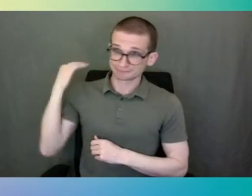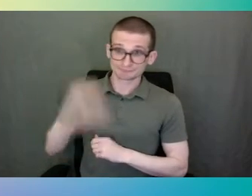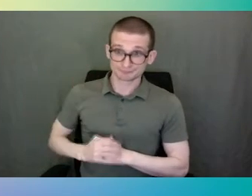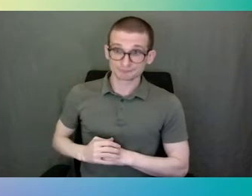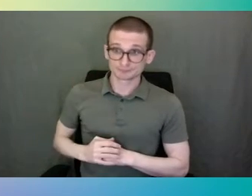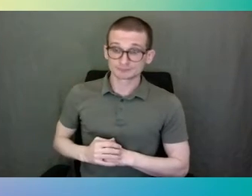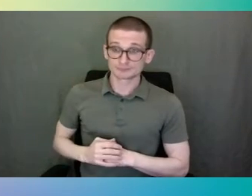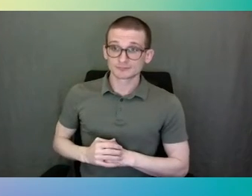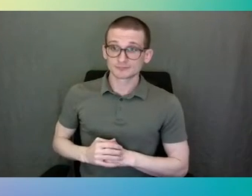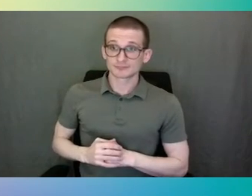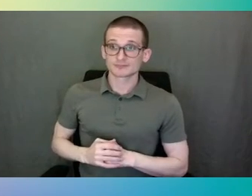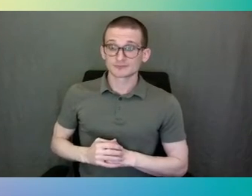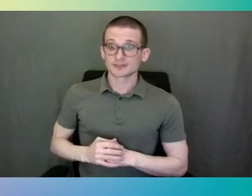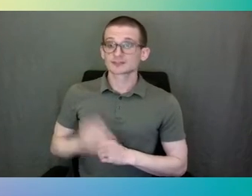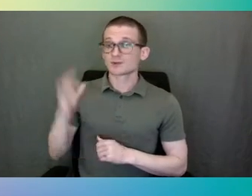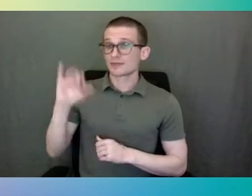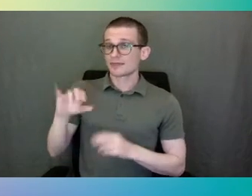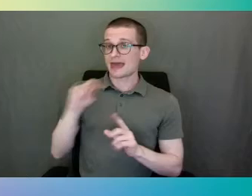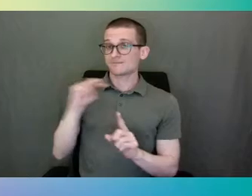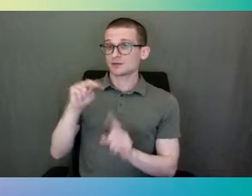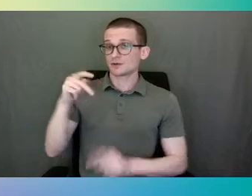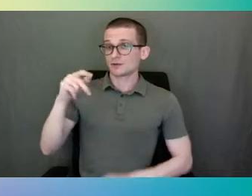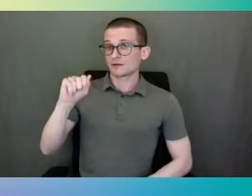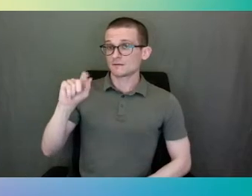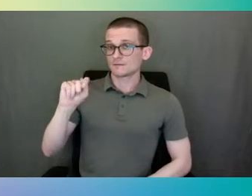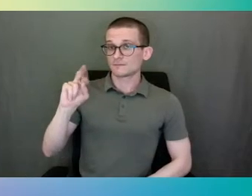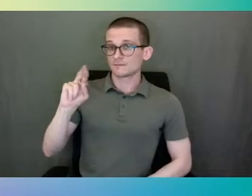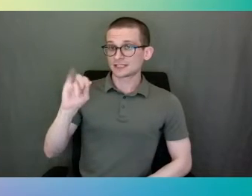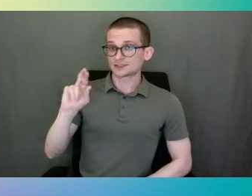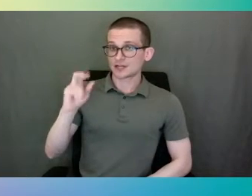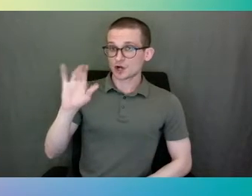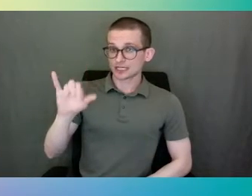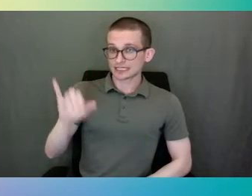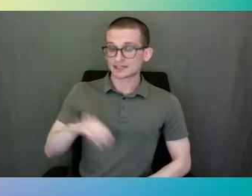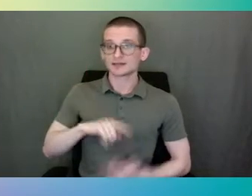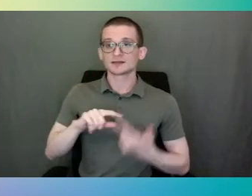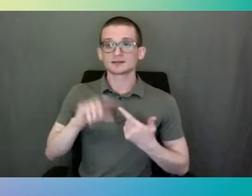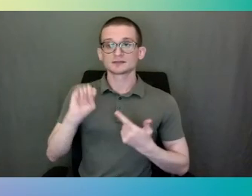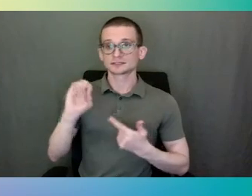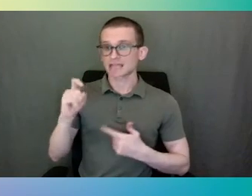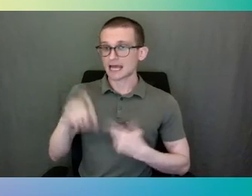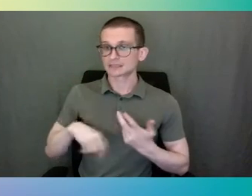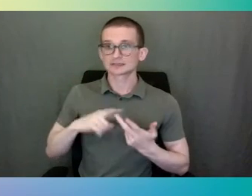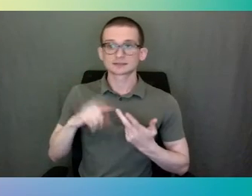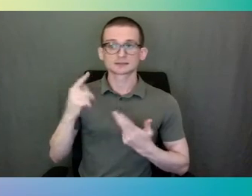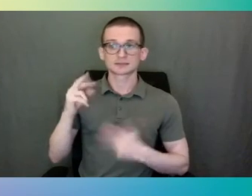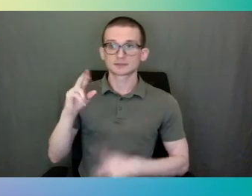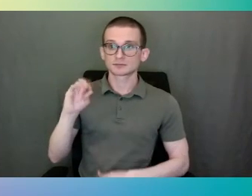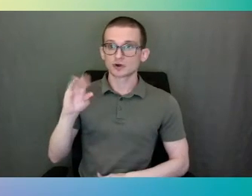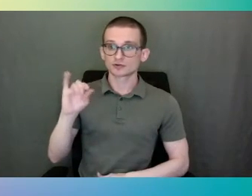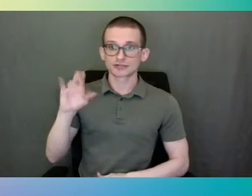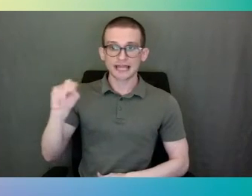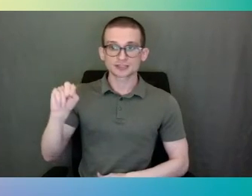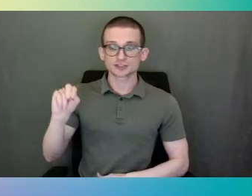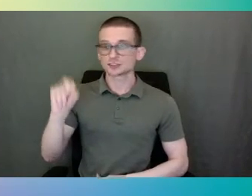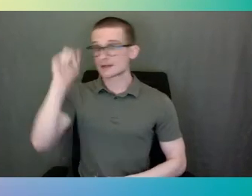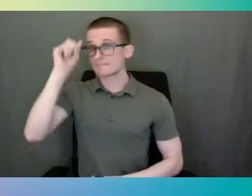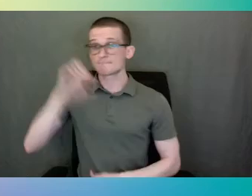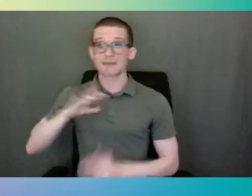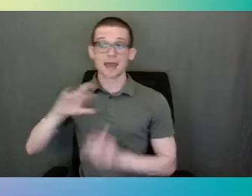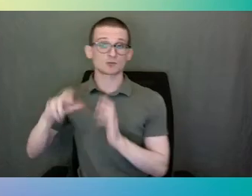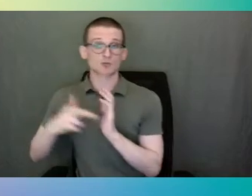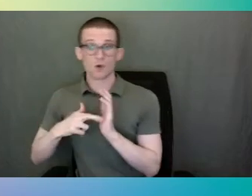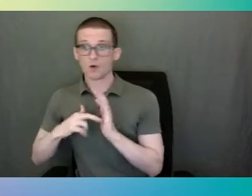of patriarchy, the views about sex and procreation, the superior role of men, and